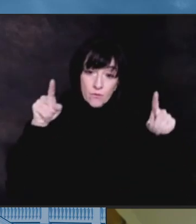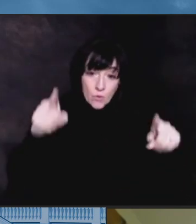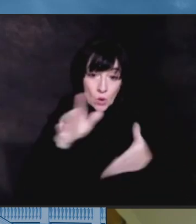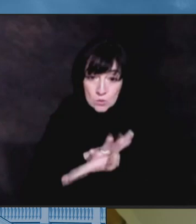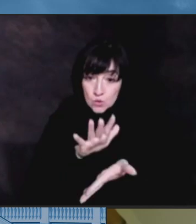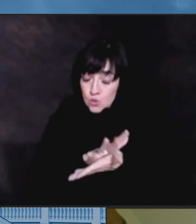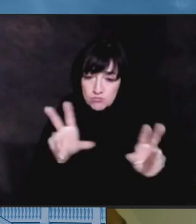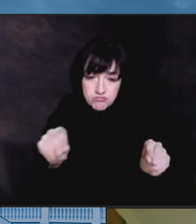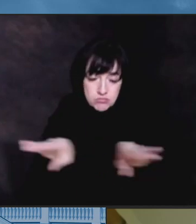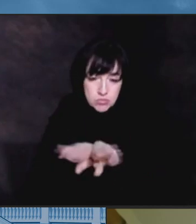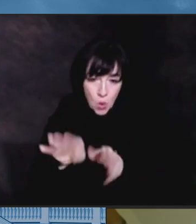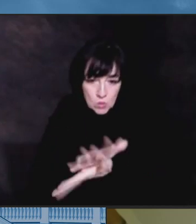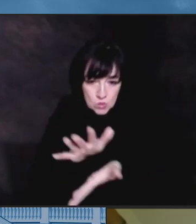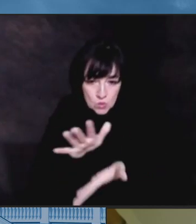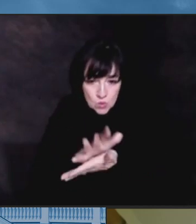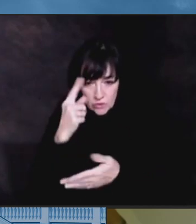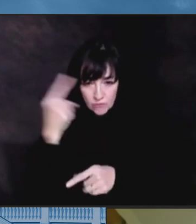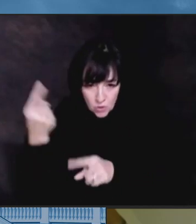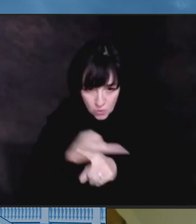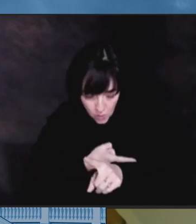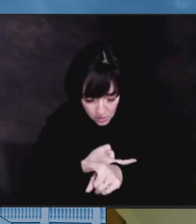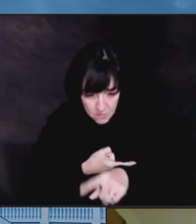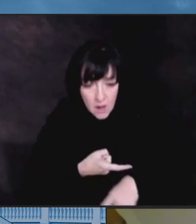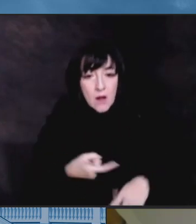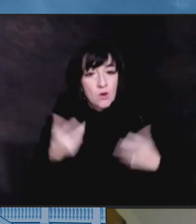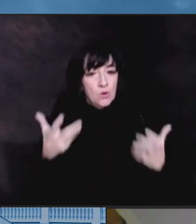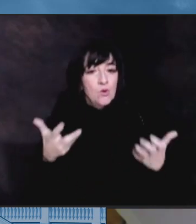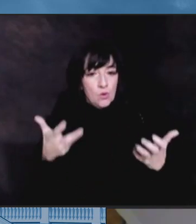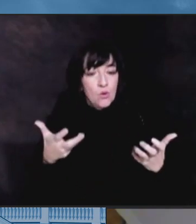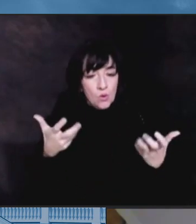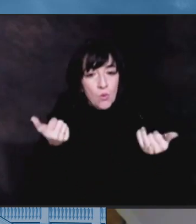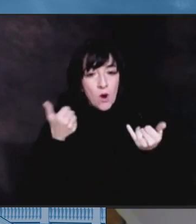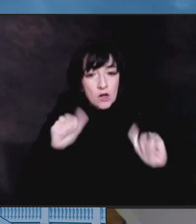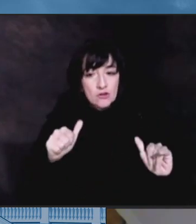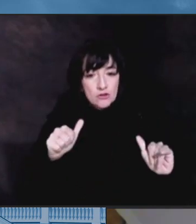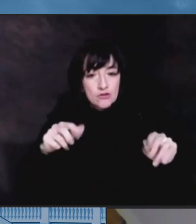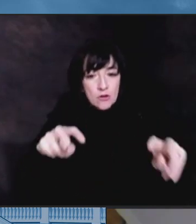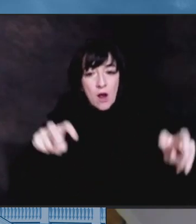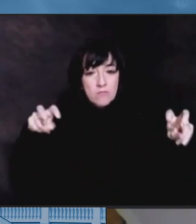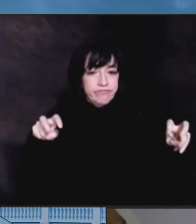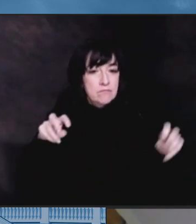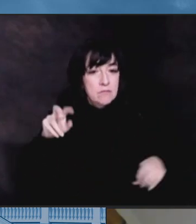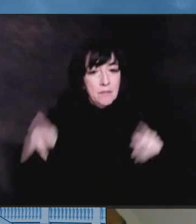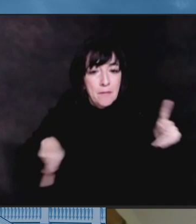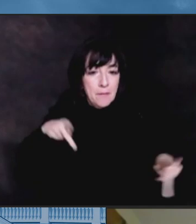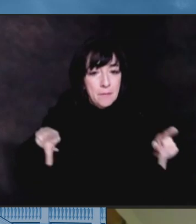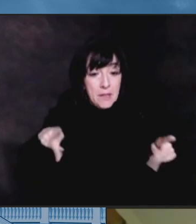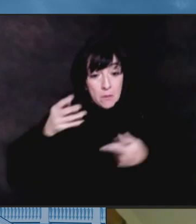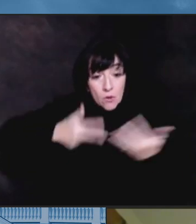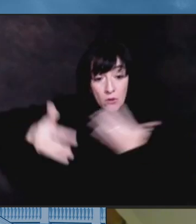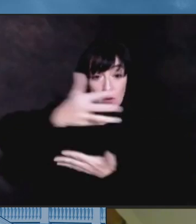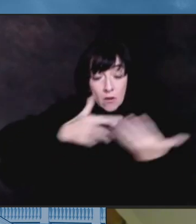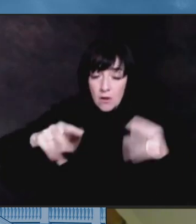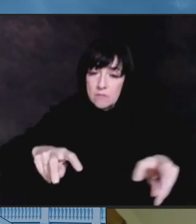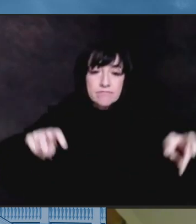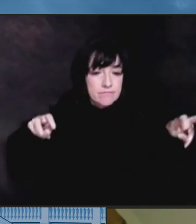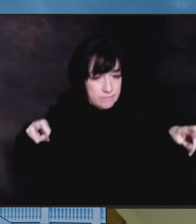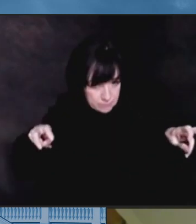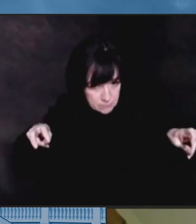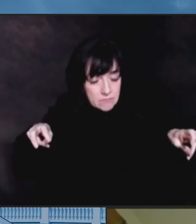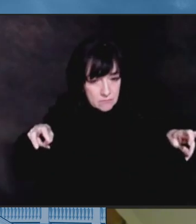more specific and more general and bring that to bear in making decisions